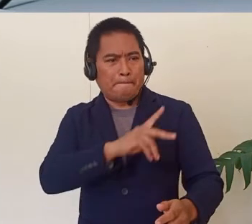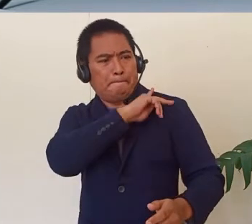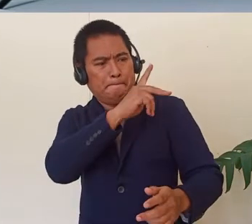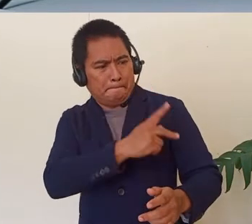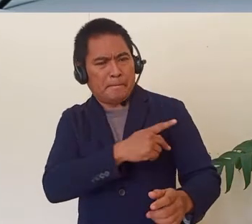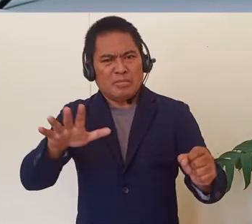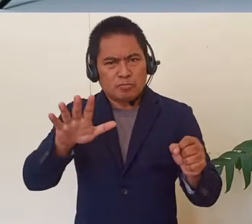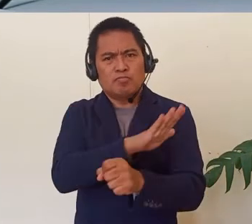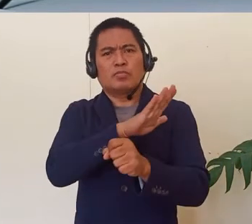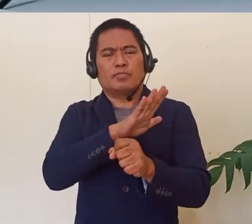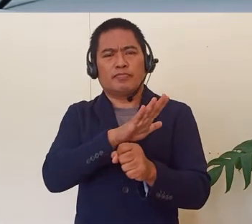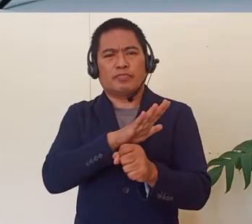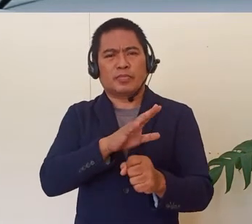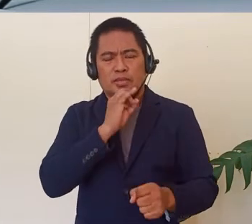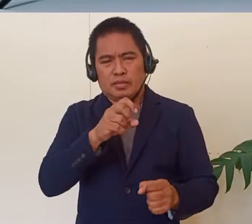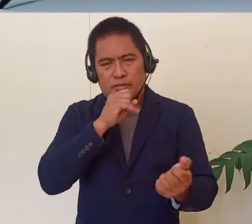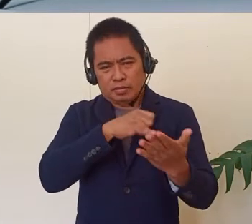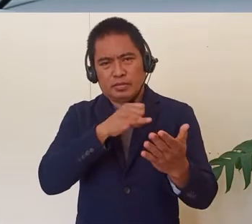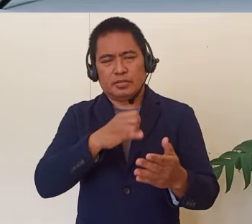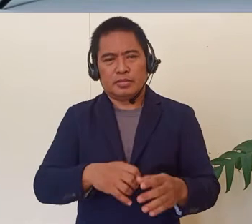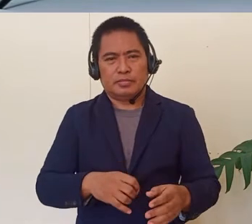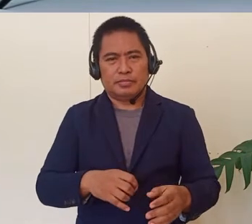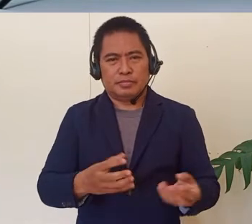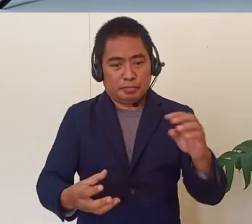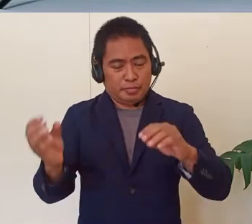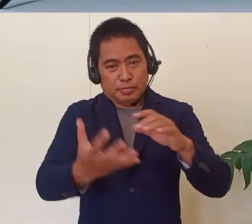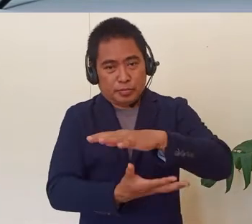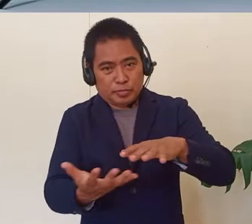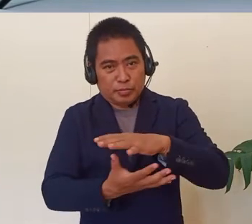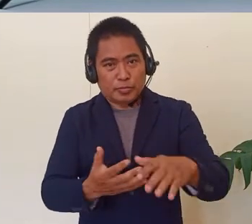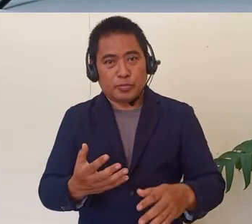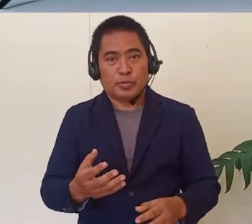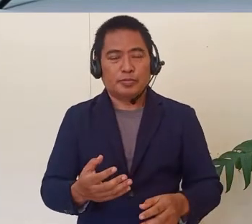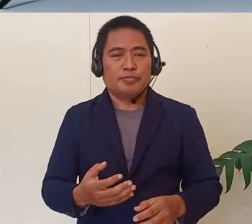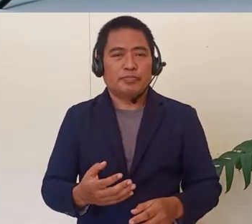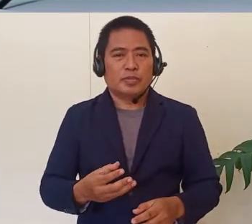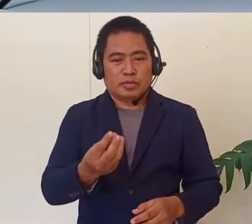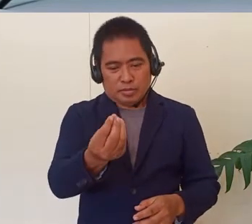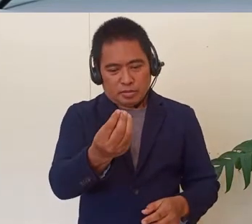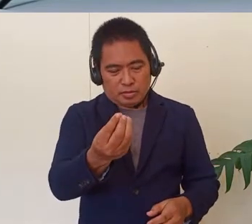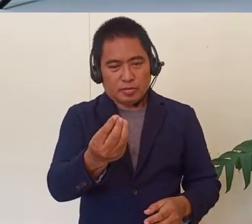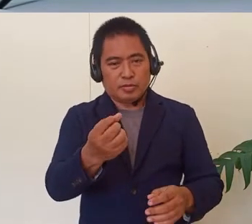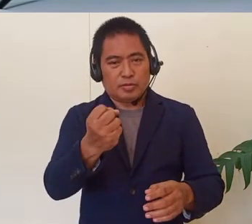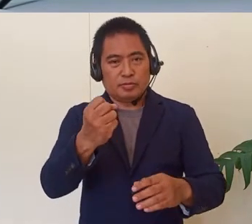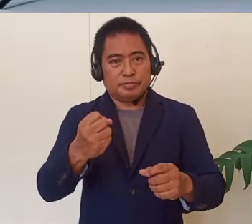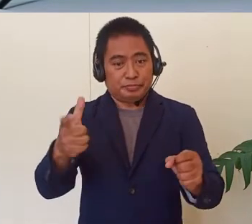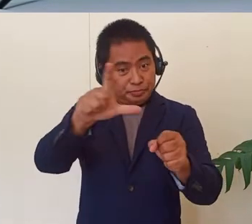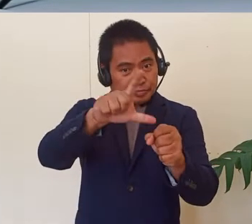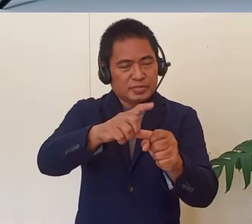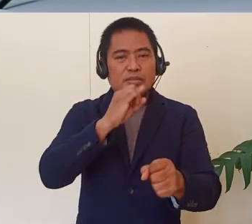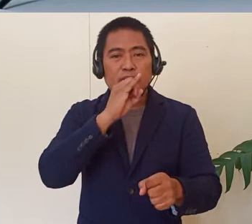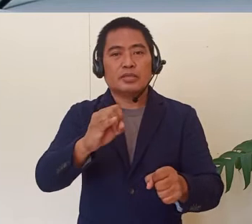in which the amount of solute is greater than the solute solubility at a